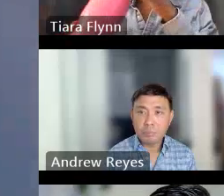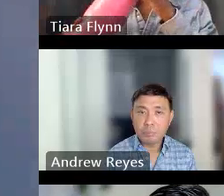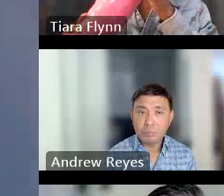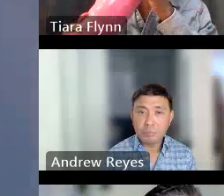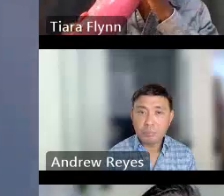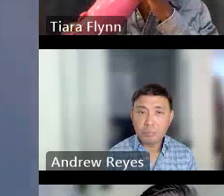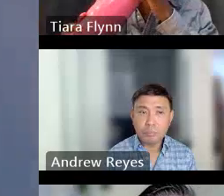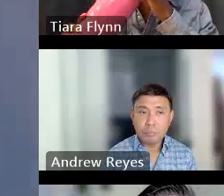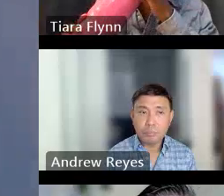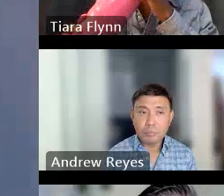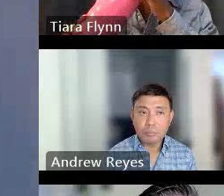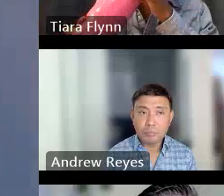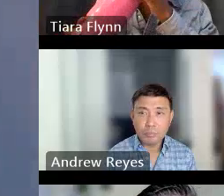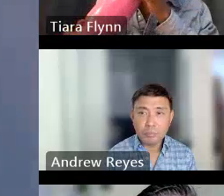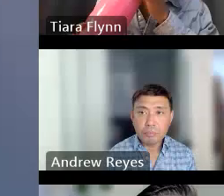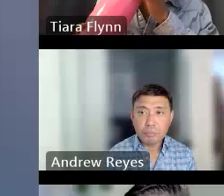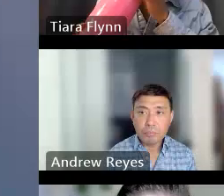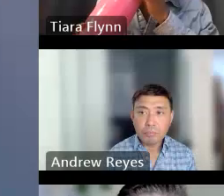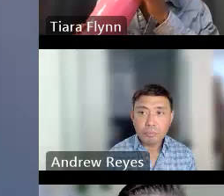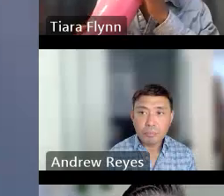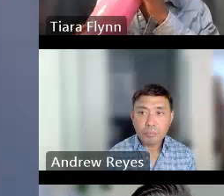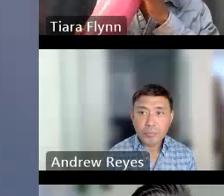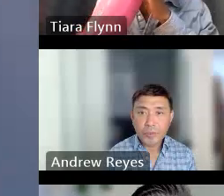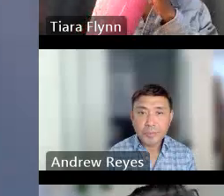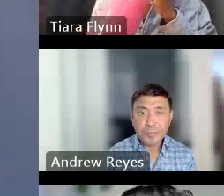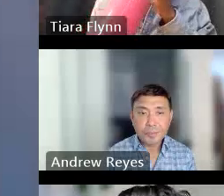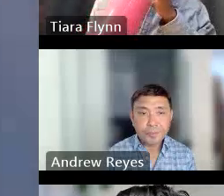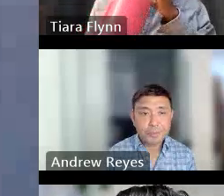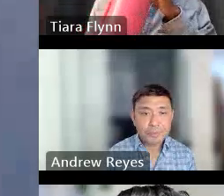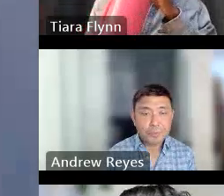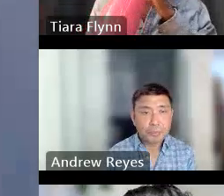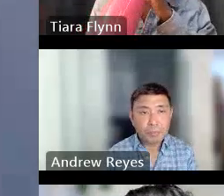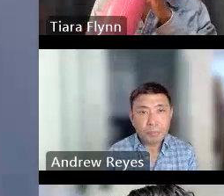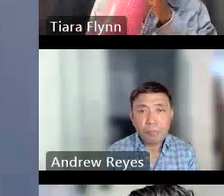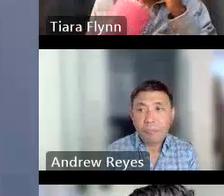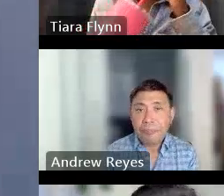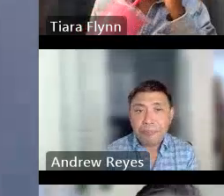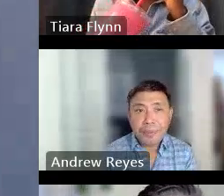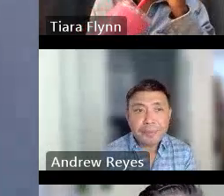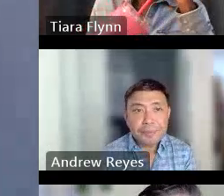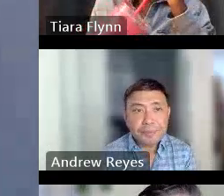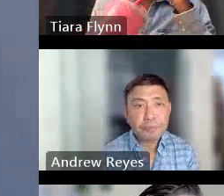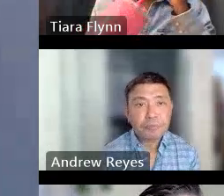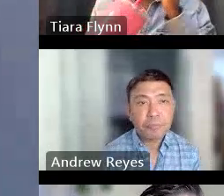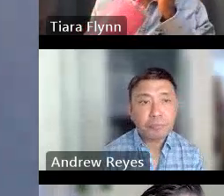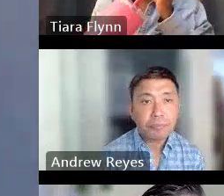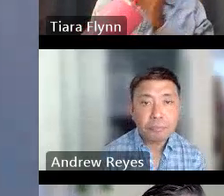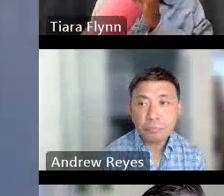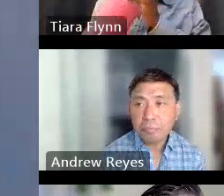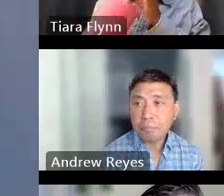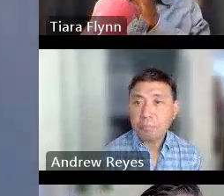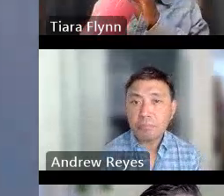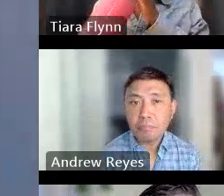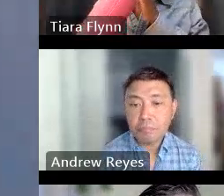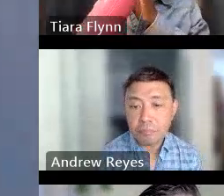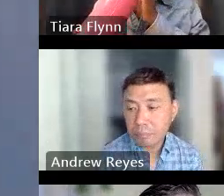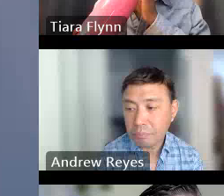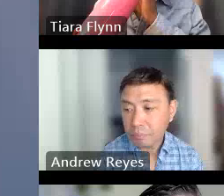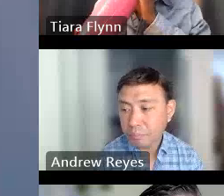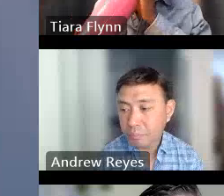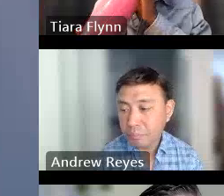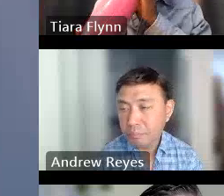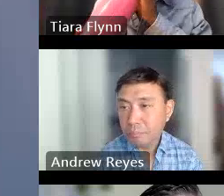Dunkel. He's going to be managing our agenda from this point forward. And Mr. Chair, if you would like to start by noting the time of the meeting,